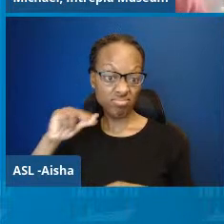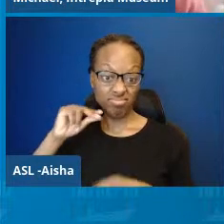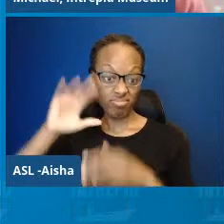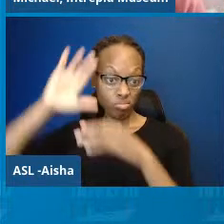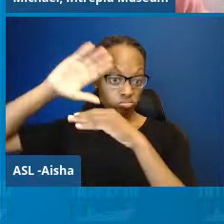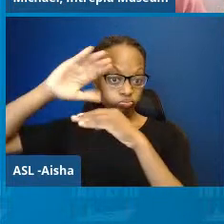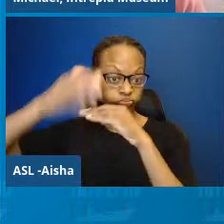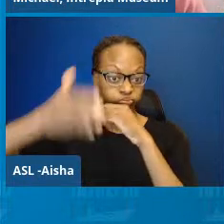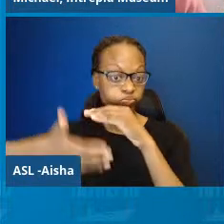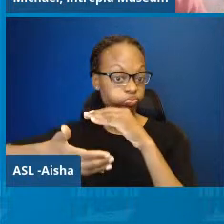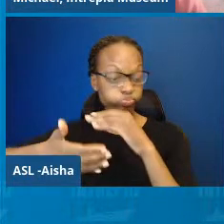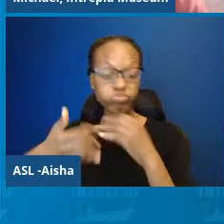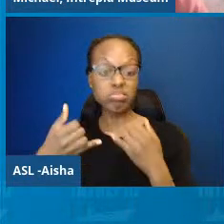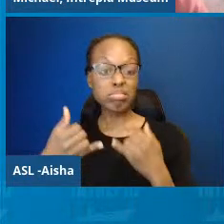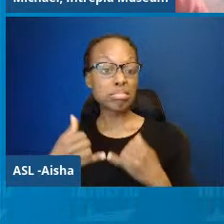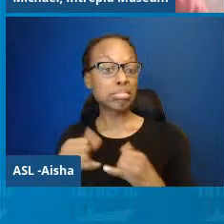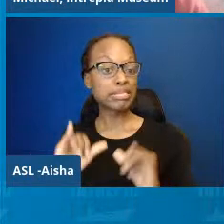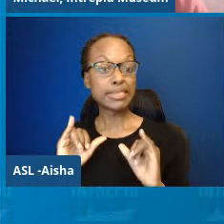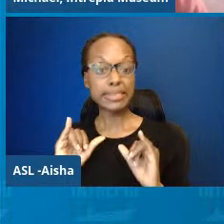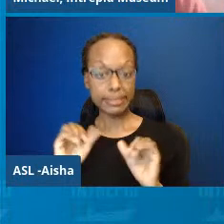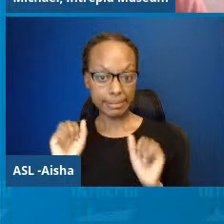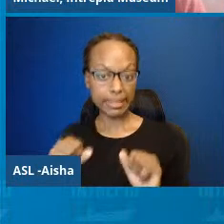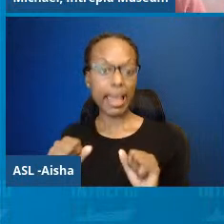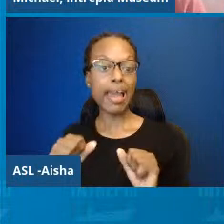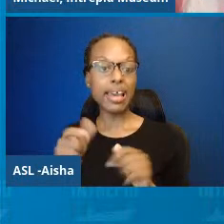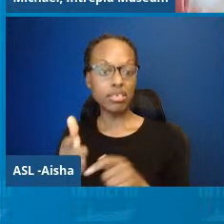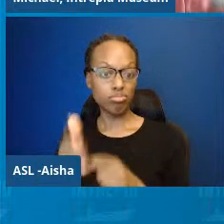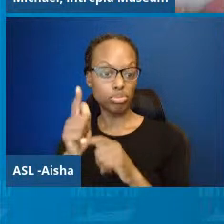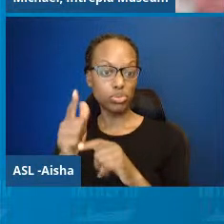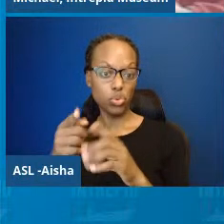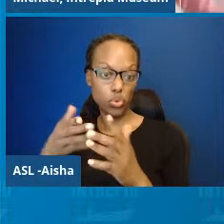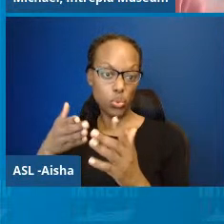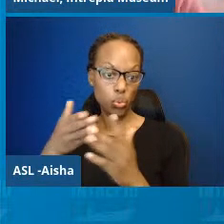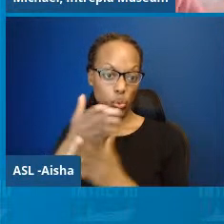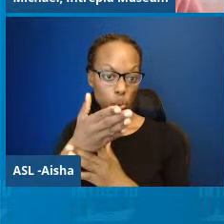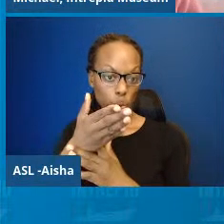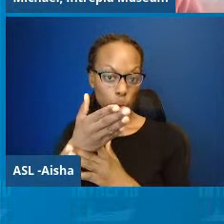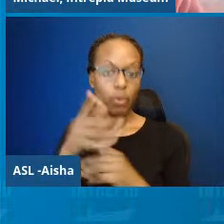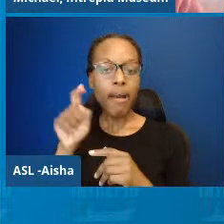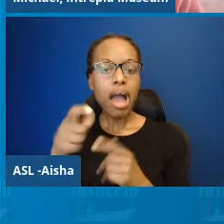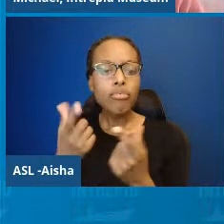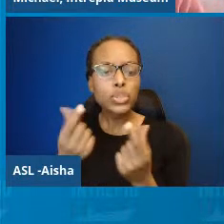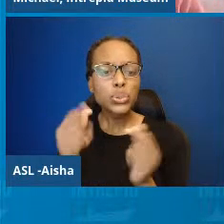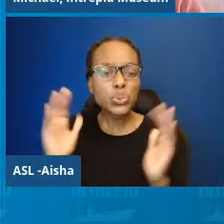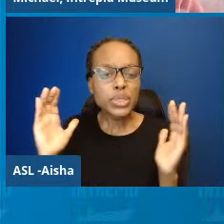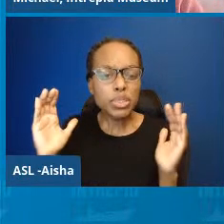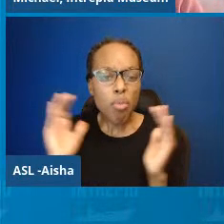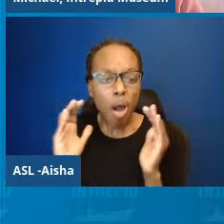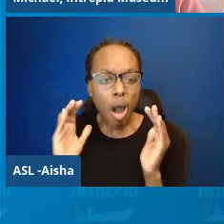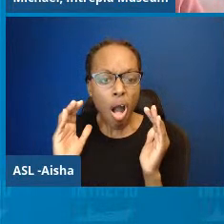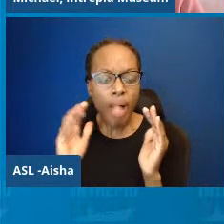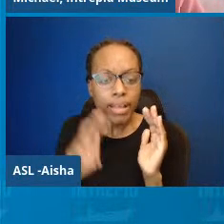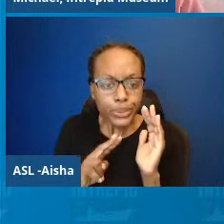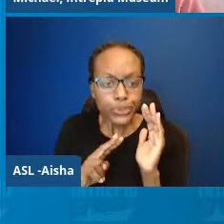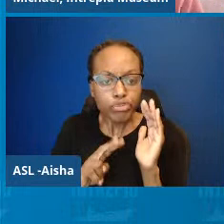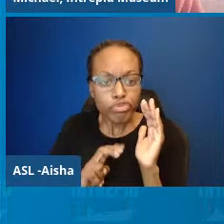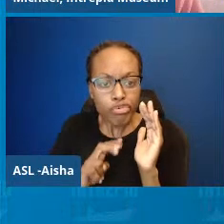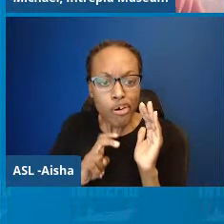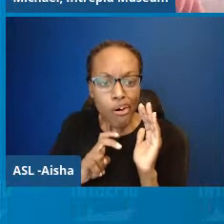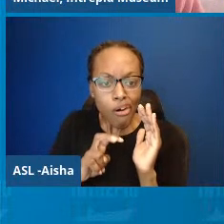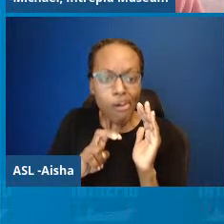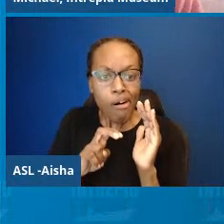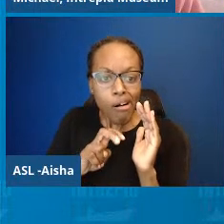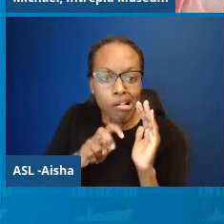going inside there. He had to crawl up from underneath and kind of curl up into a ball. In most cases, there weren't